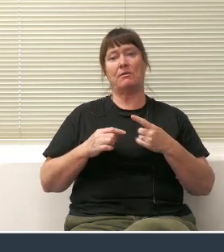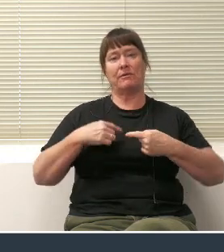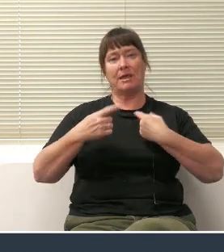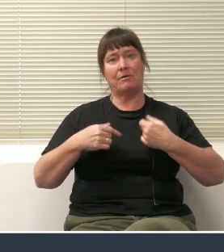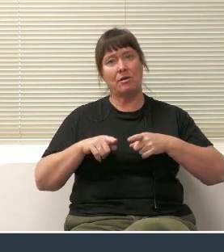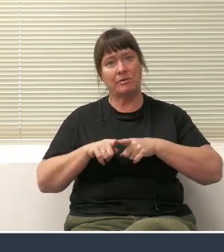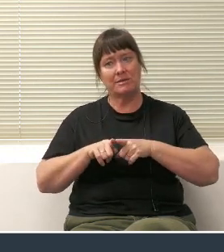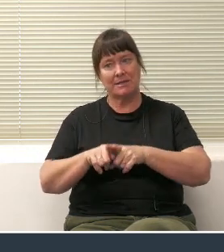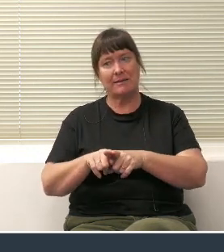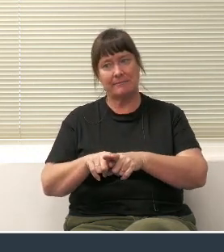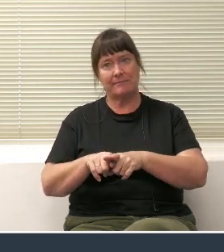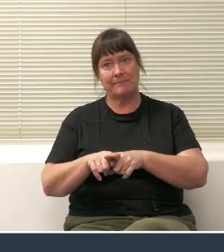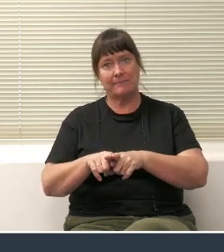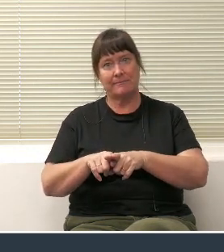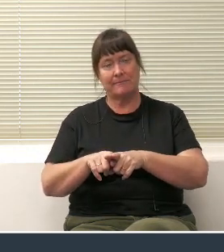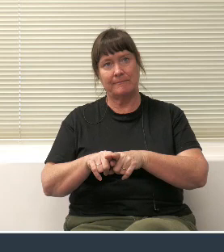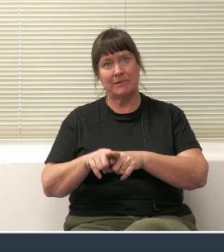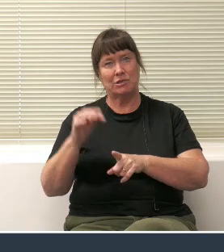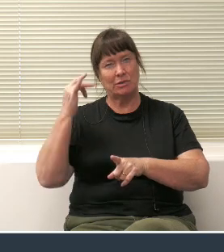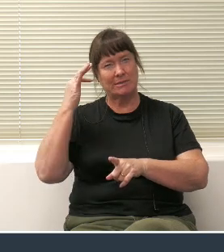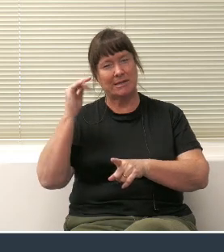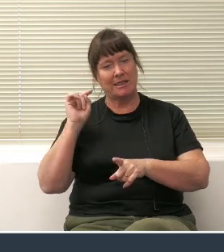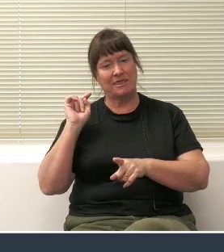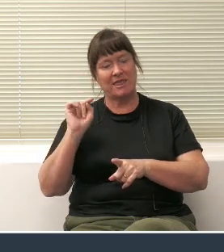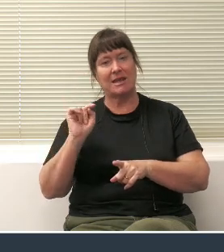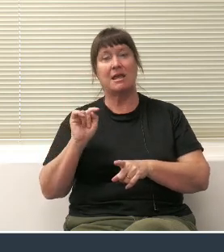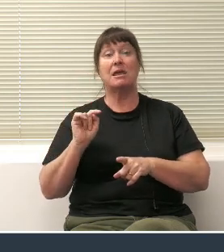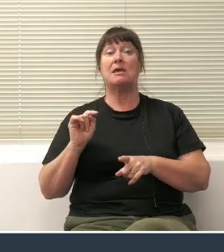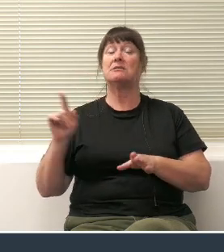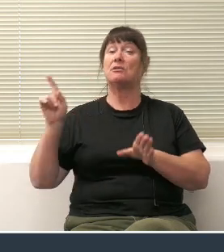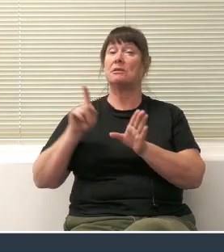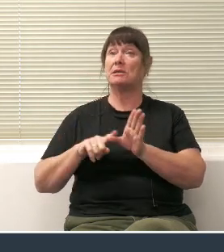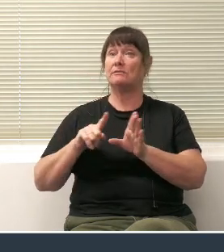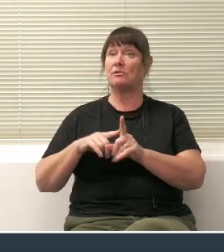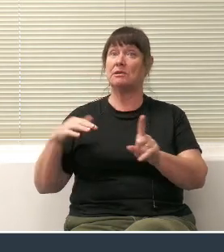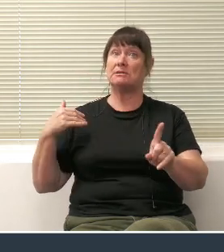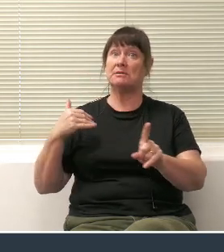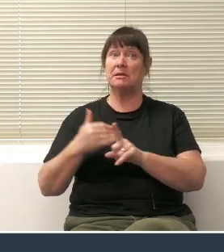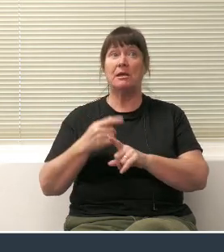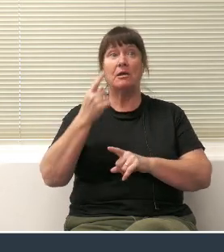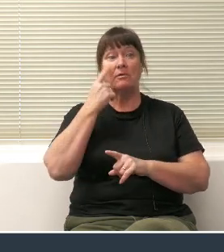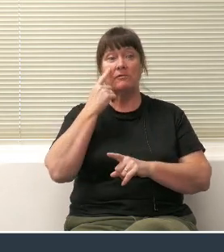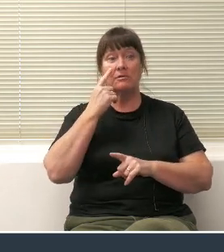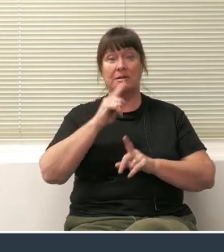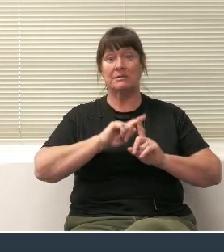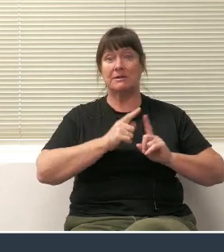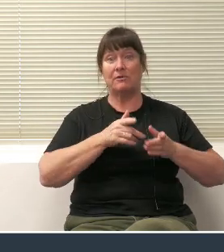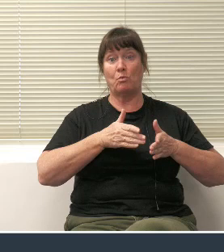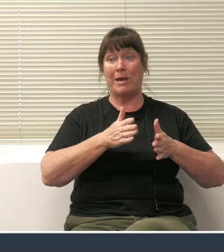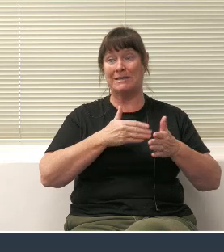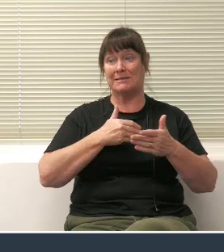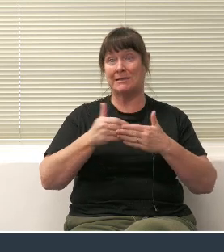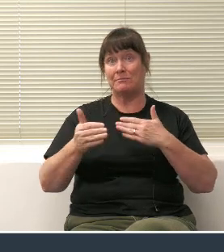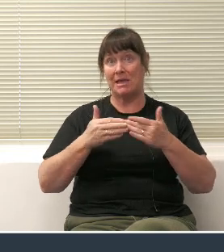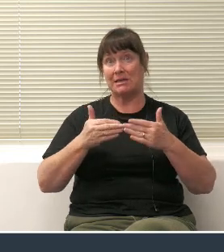quo a consideration. So over the next few years, we have looked at various ways of